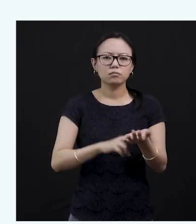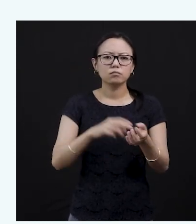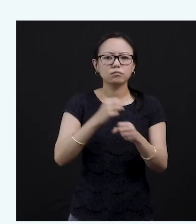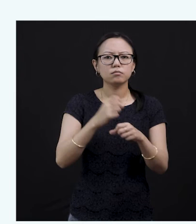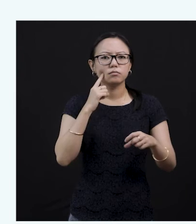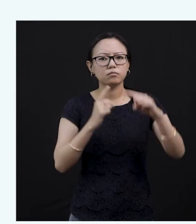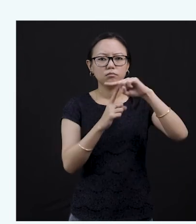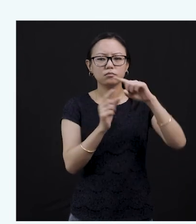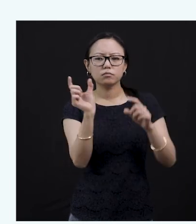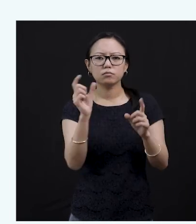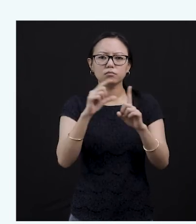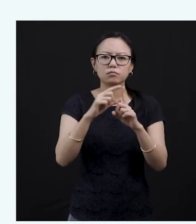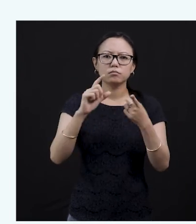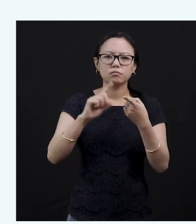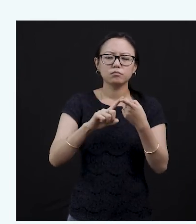have